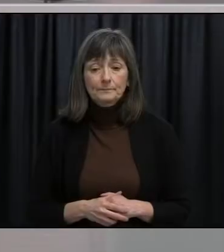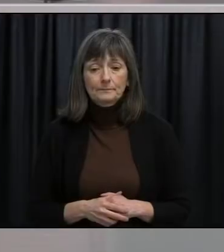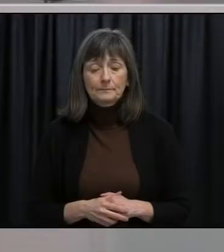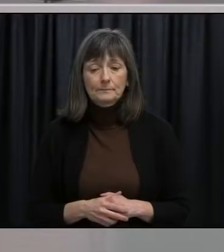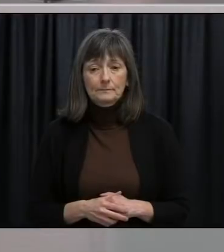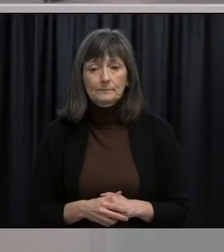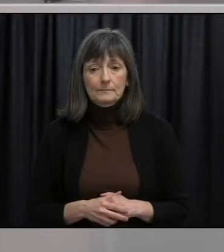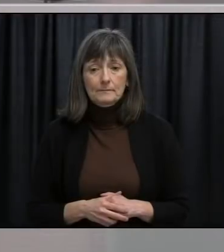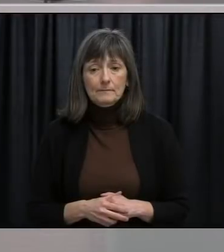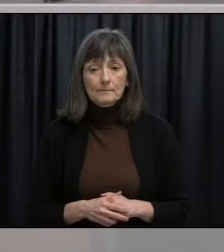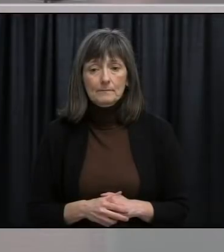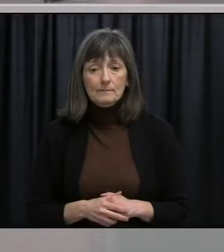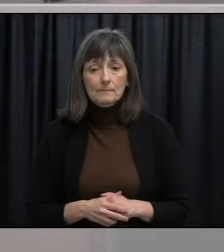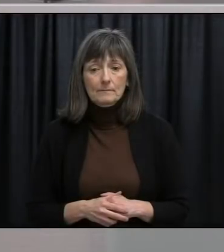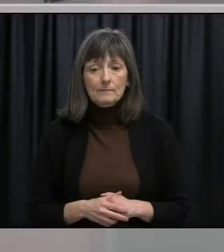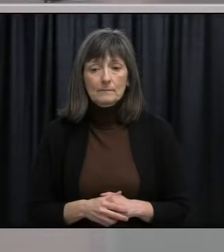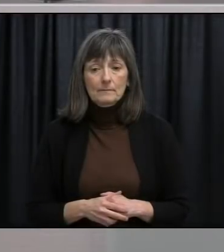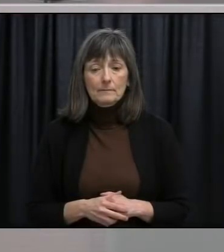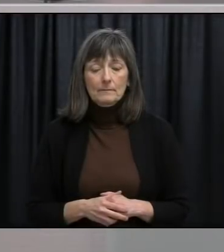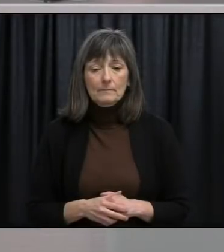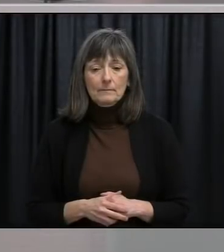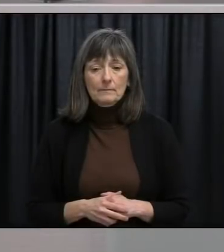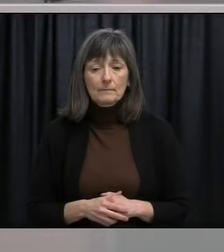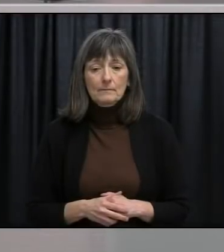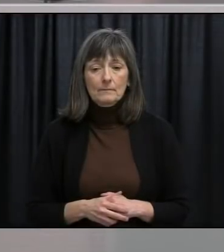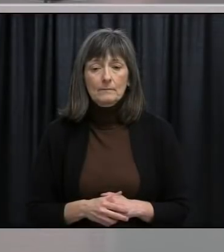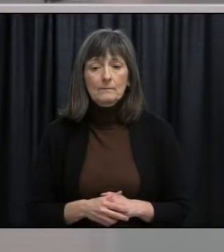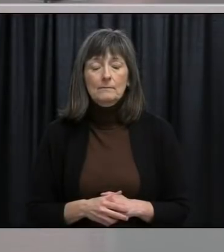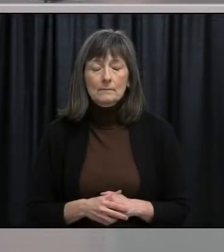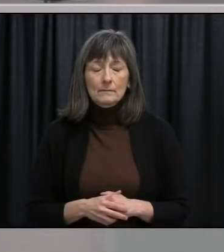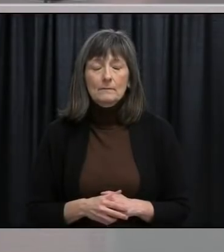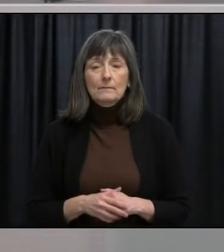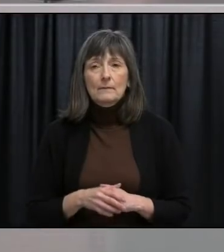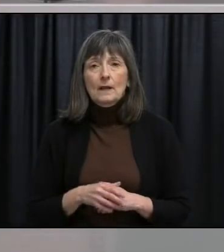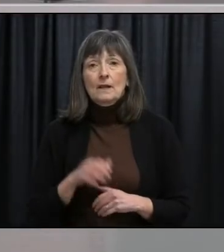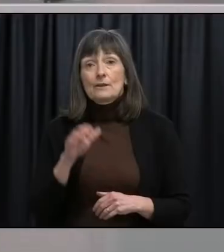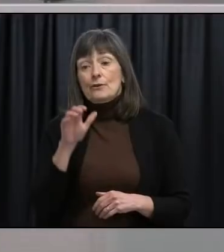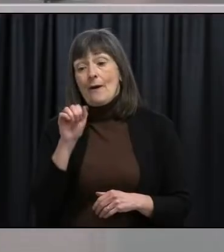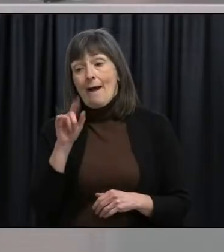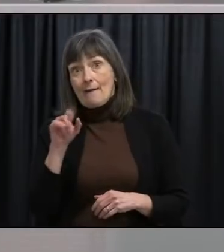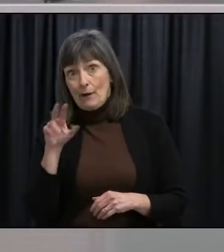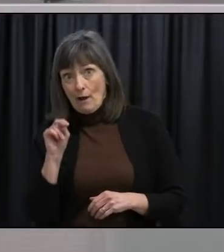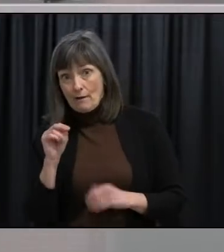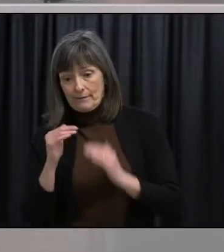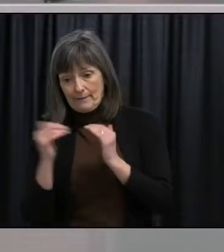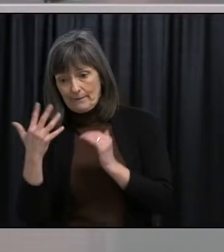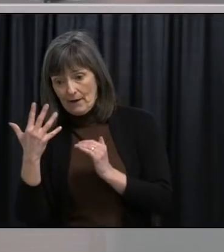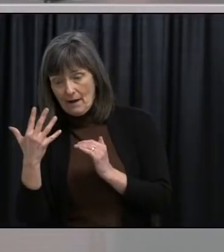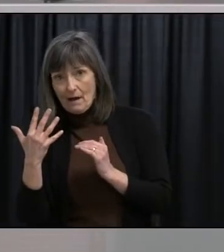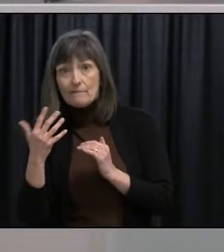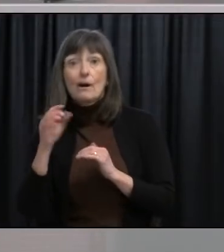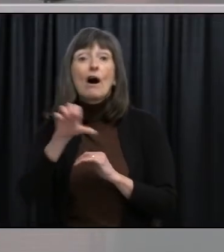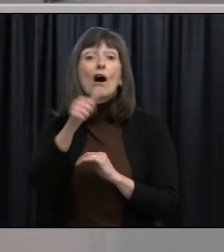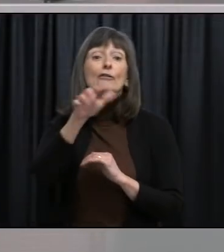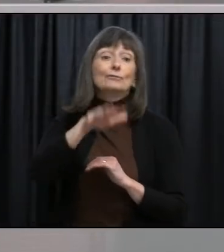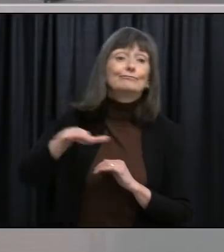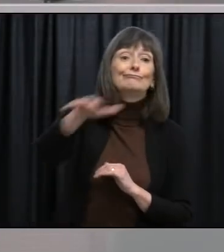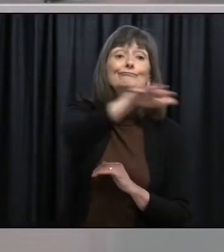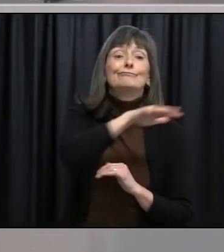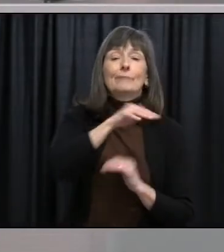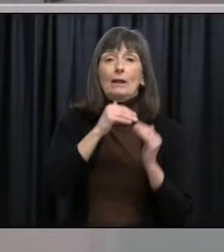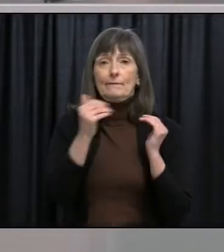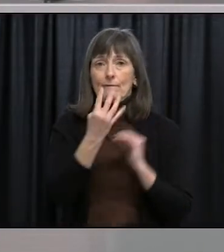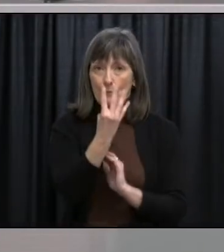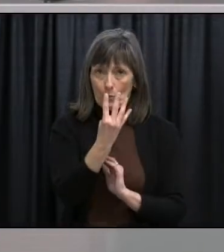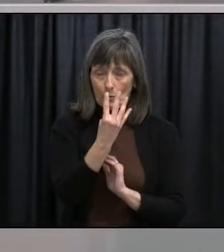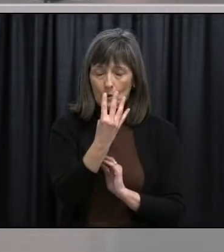Thank you. As we see part of the province go to Alert Level 4 and the Avalon stay at Alert Level 5 right now,